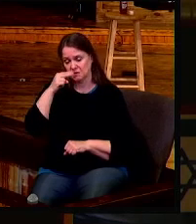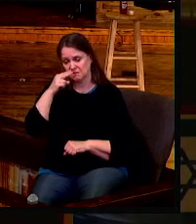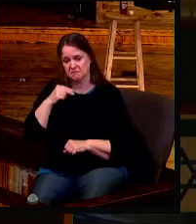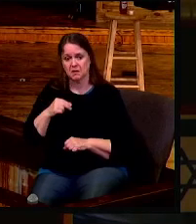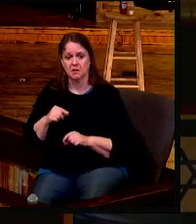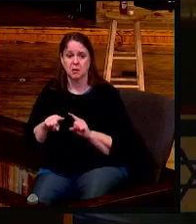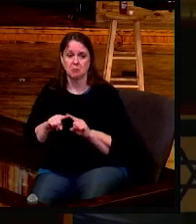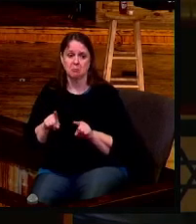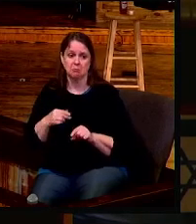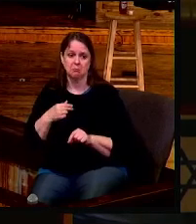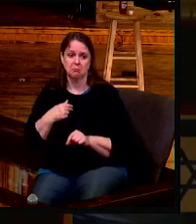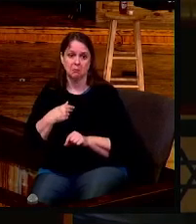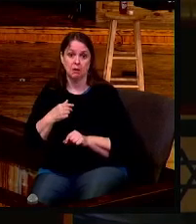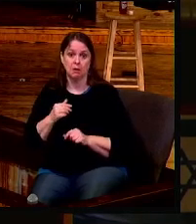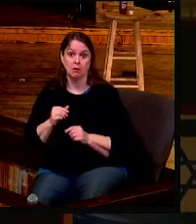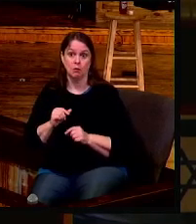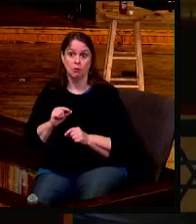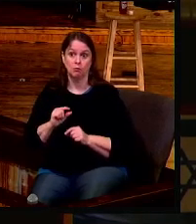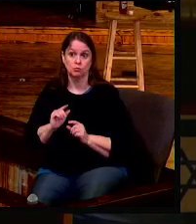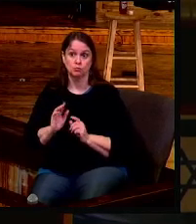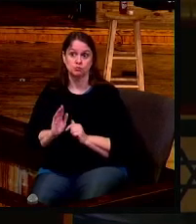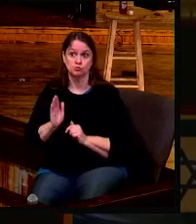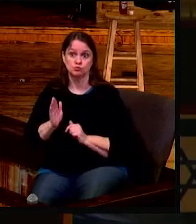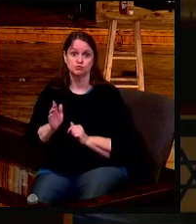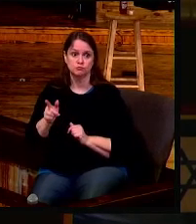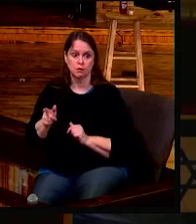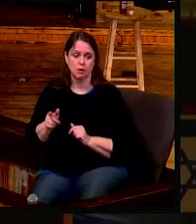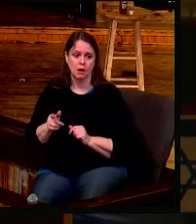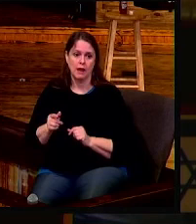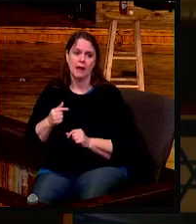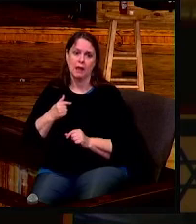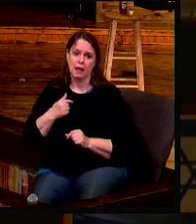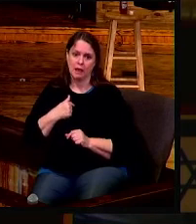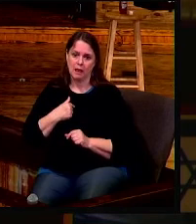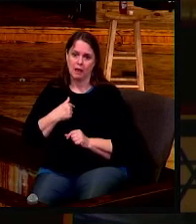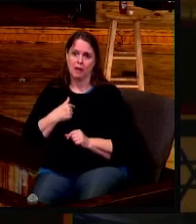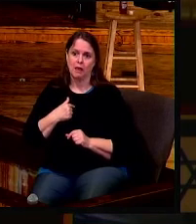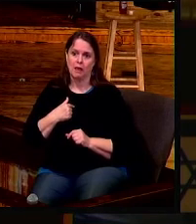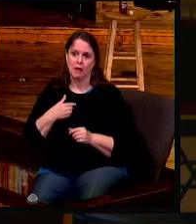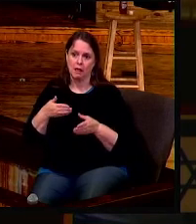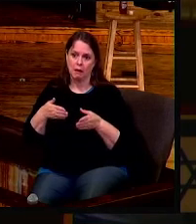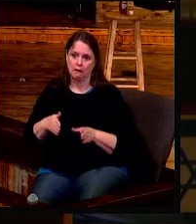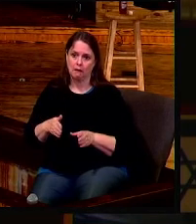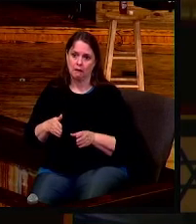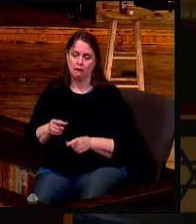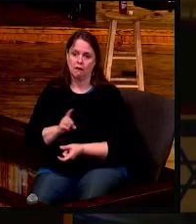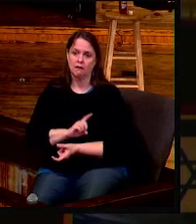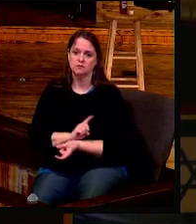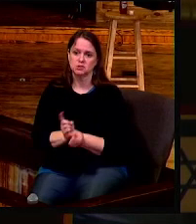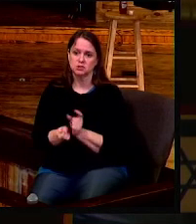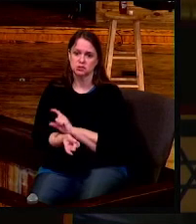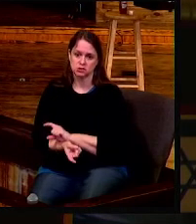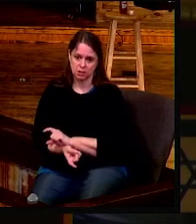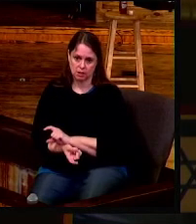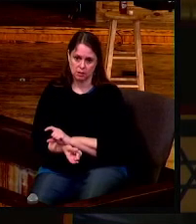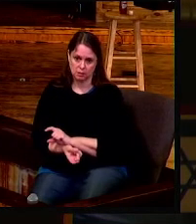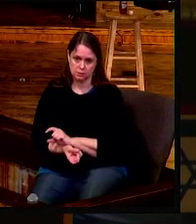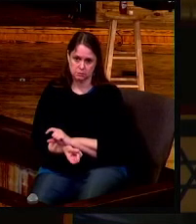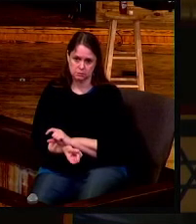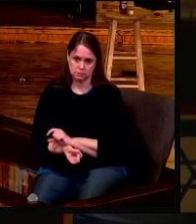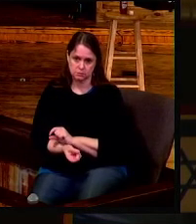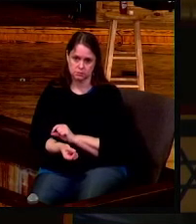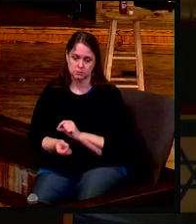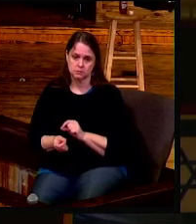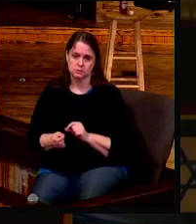And so I have to learn to rein that back in and learn to change that from joking manner to the